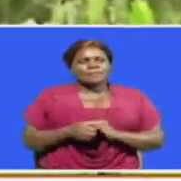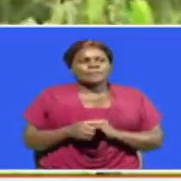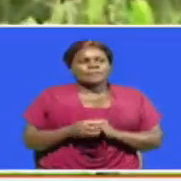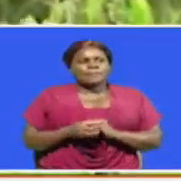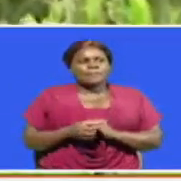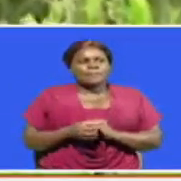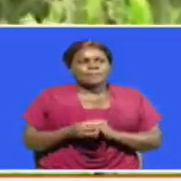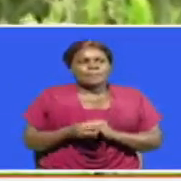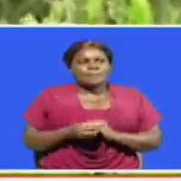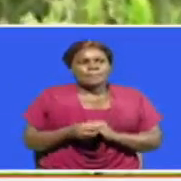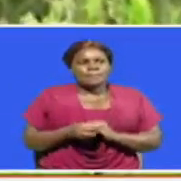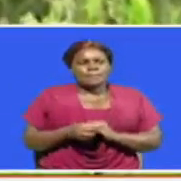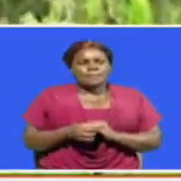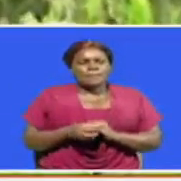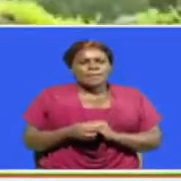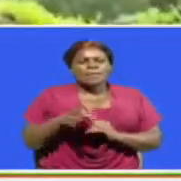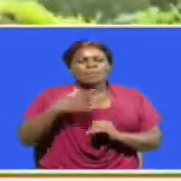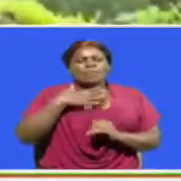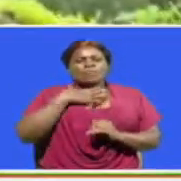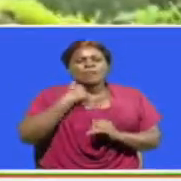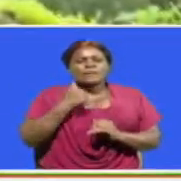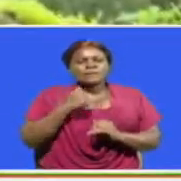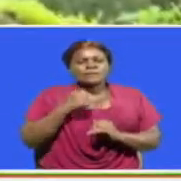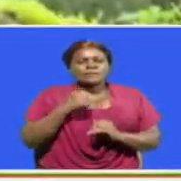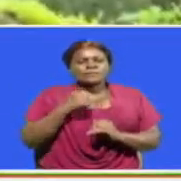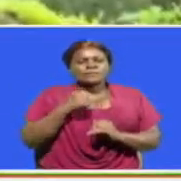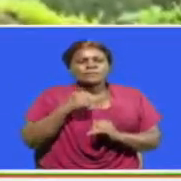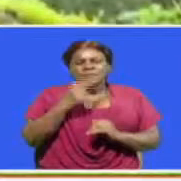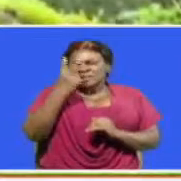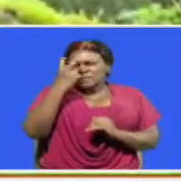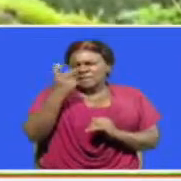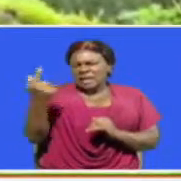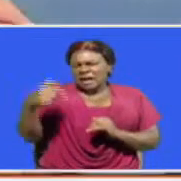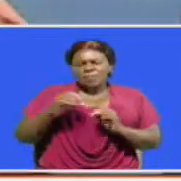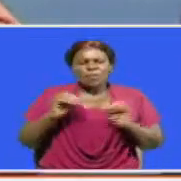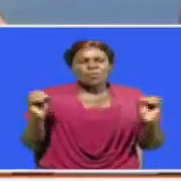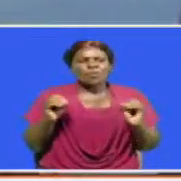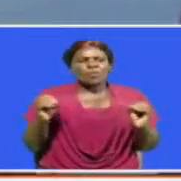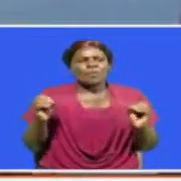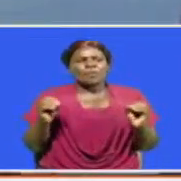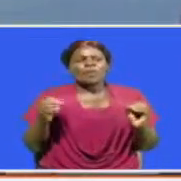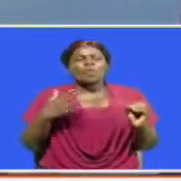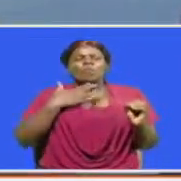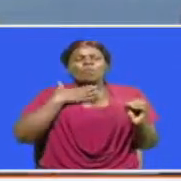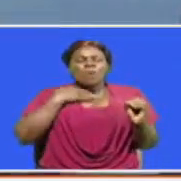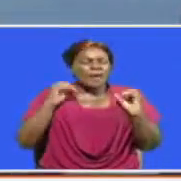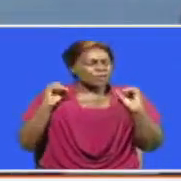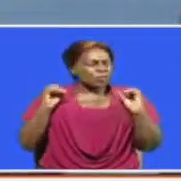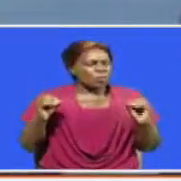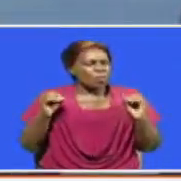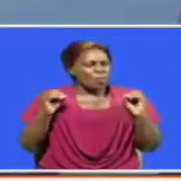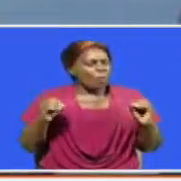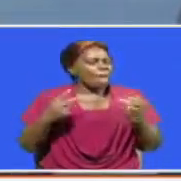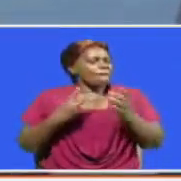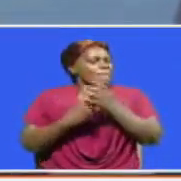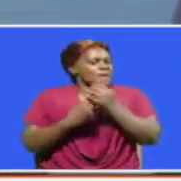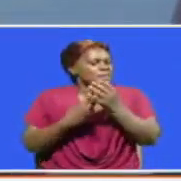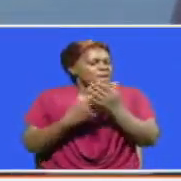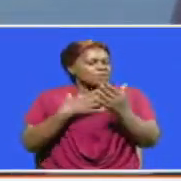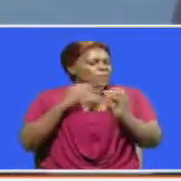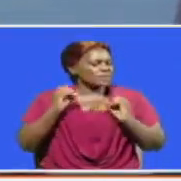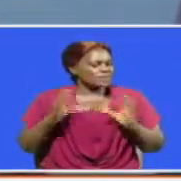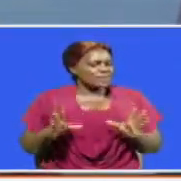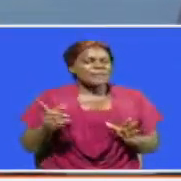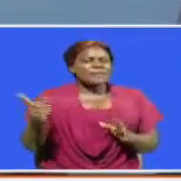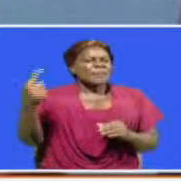locals, thus are cagey about any strangers visiting the Mount Elgon ecosystem. Atutaki ile partners